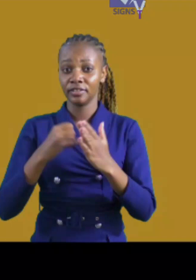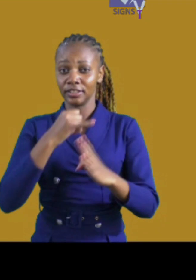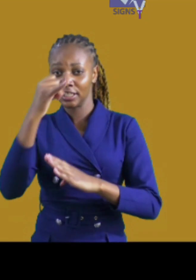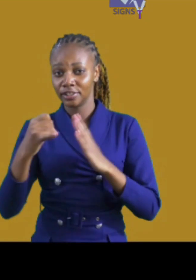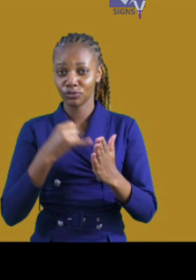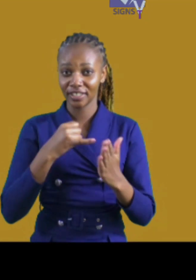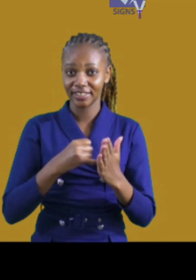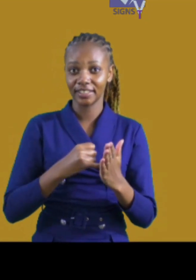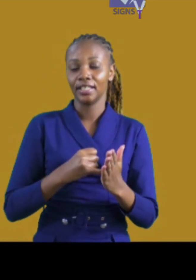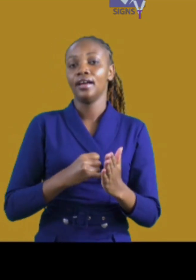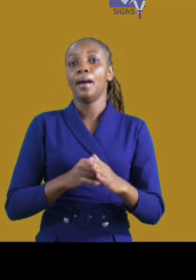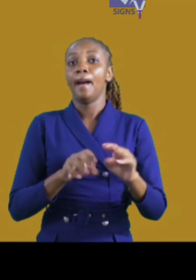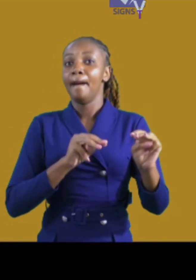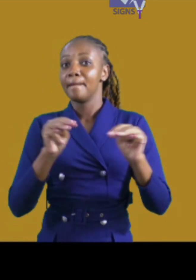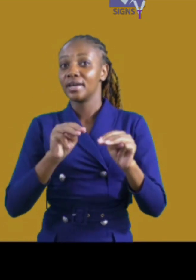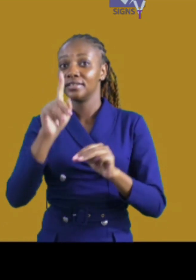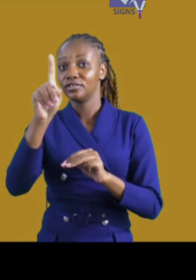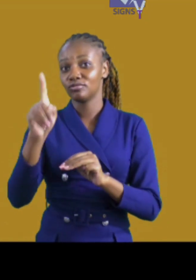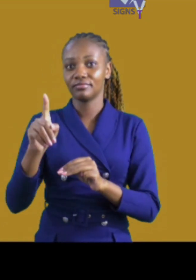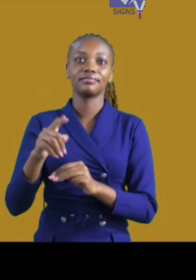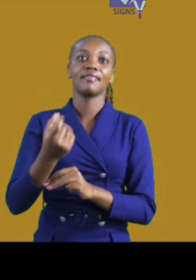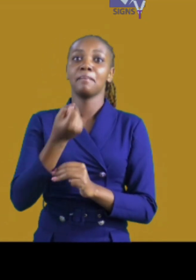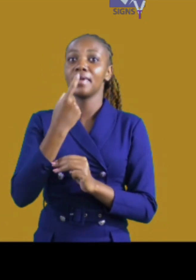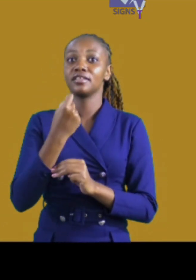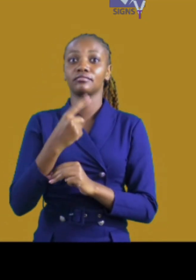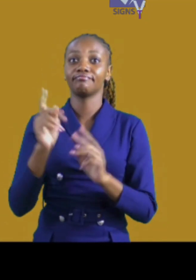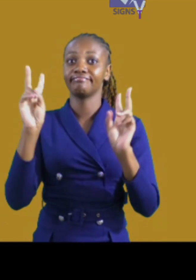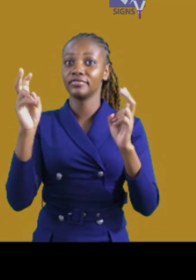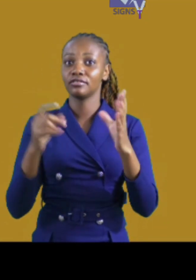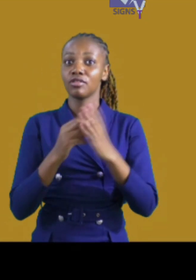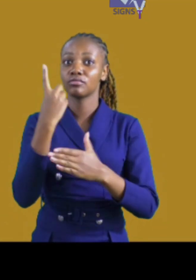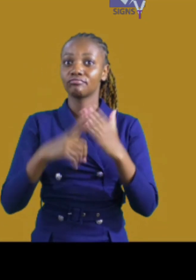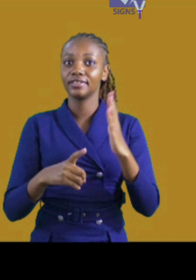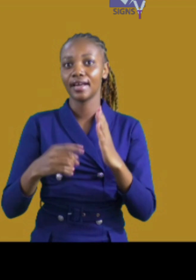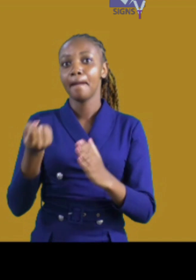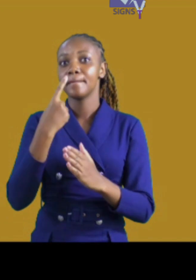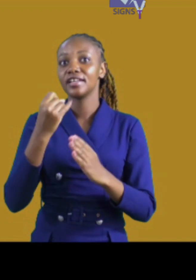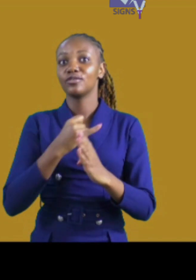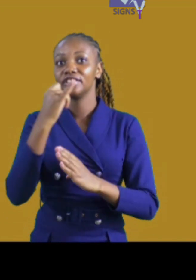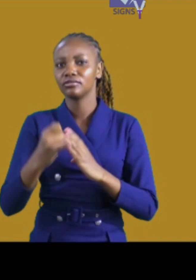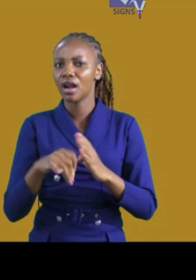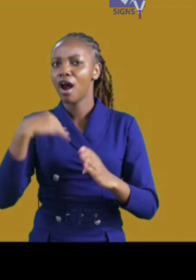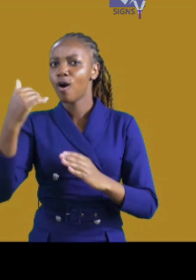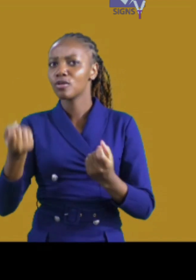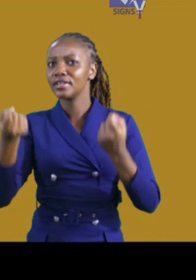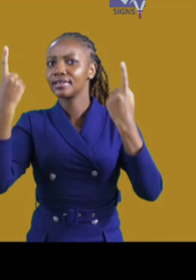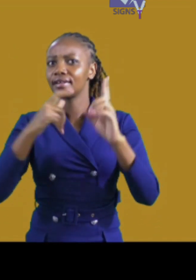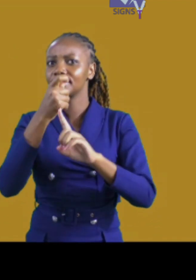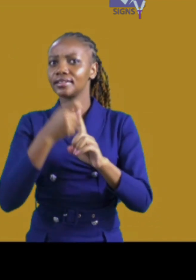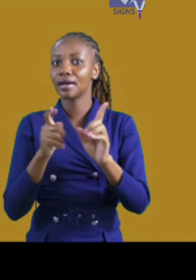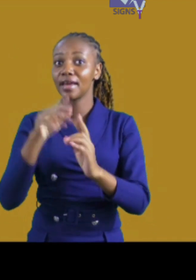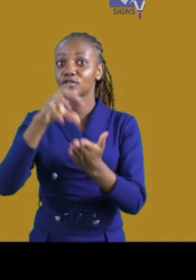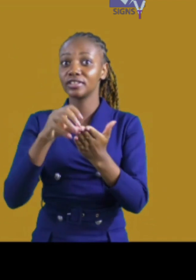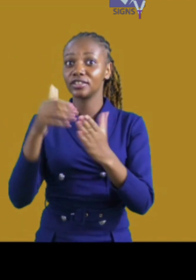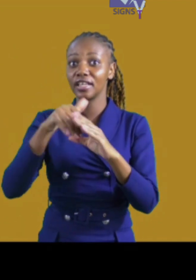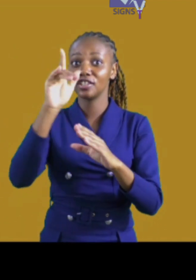If you value it, insure it. Manage your unforeseen medical expenses through medical insurance. Be sure to understand